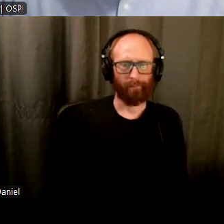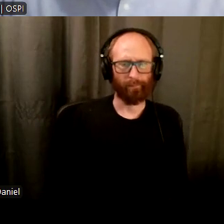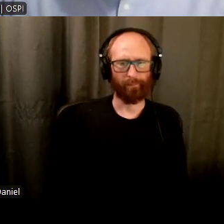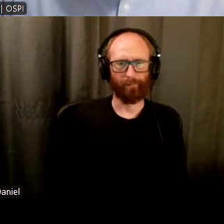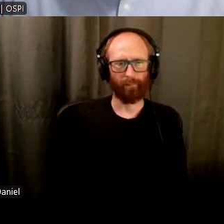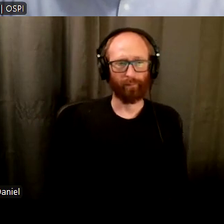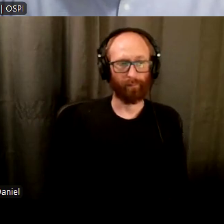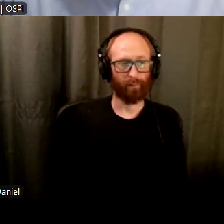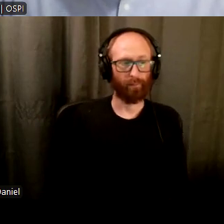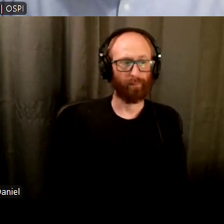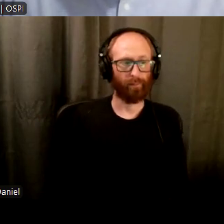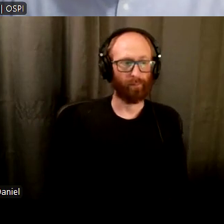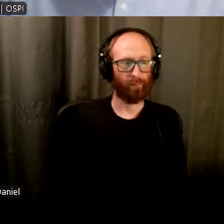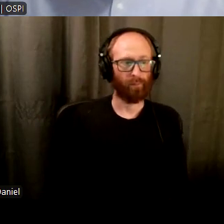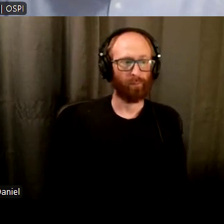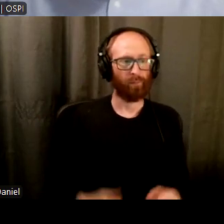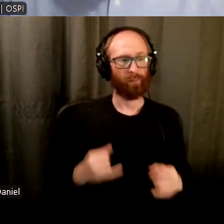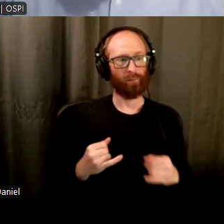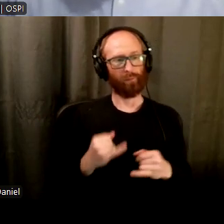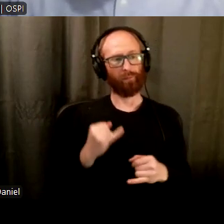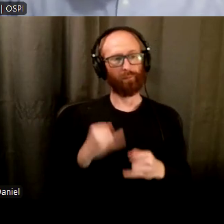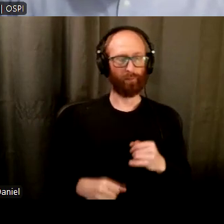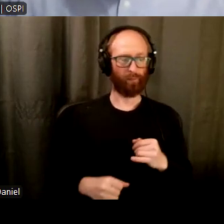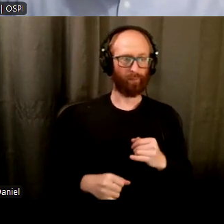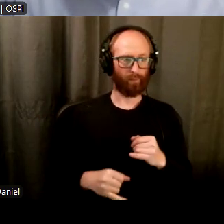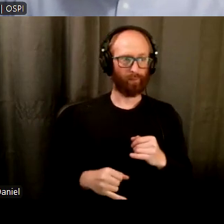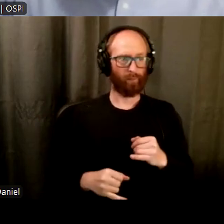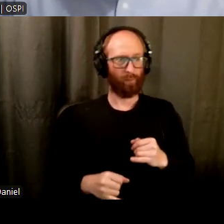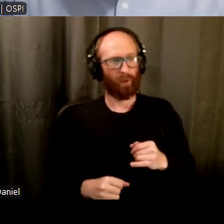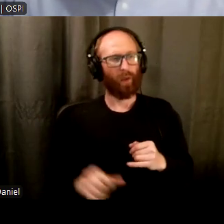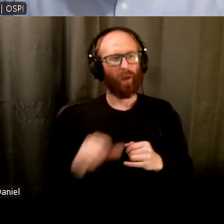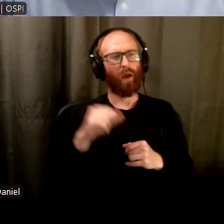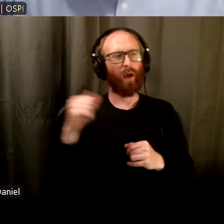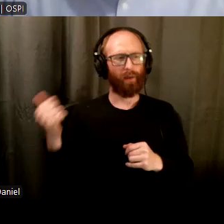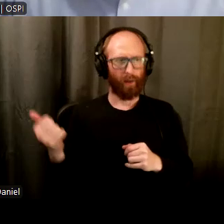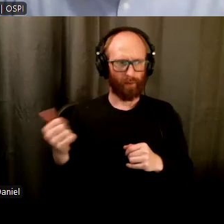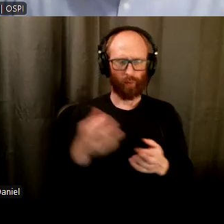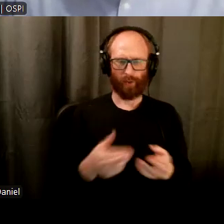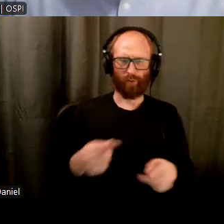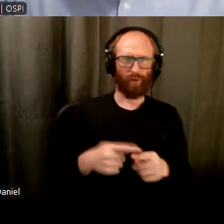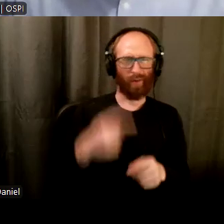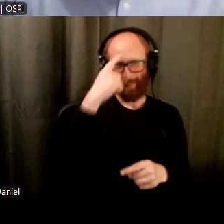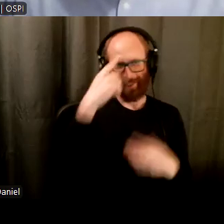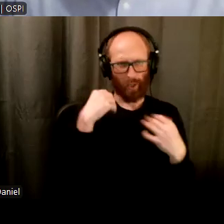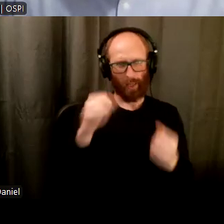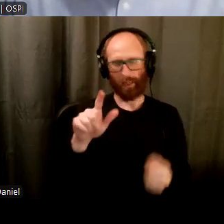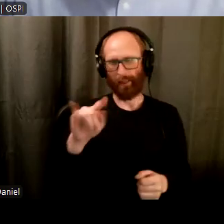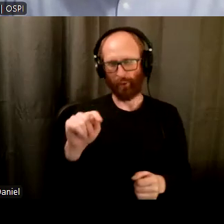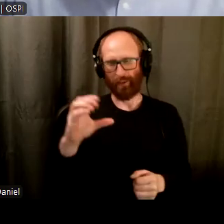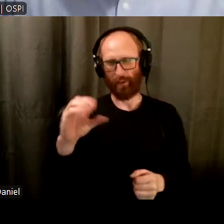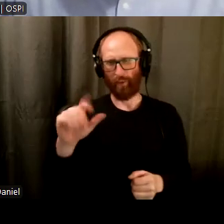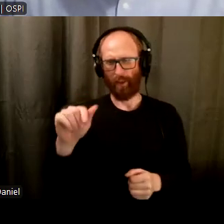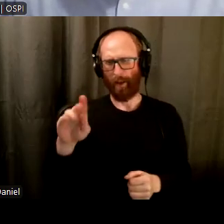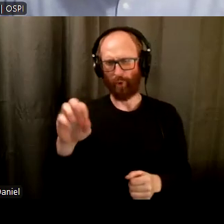And lastly, it's a national resource called the Mental Health Literacy Collaborative. And I mentioned them because they